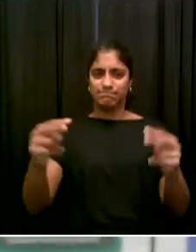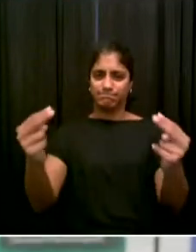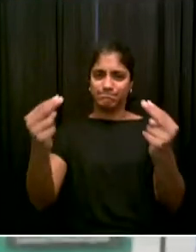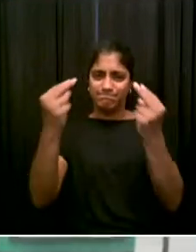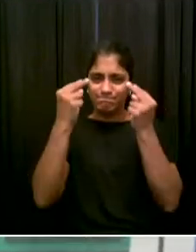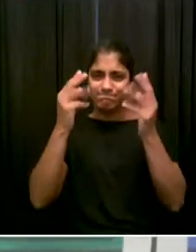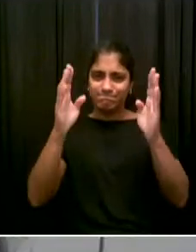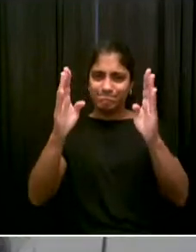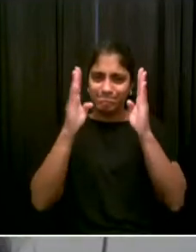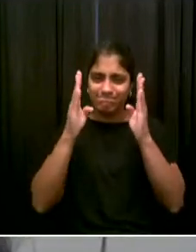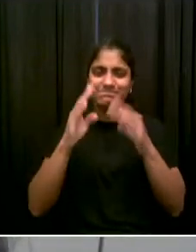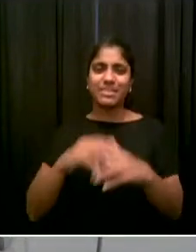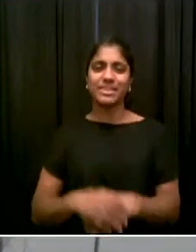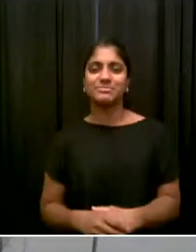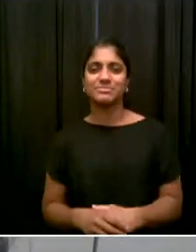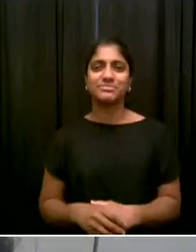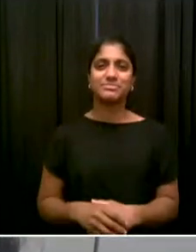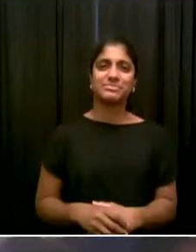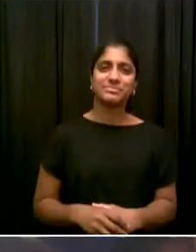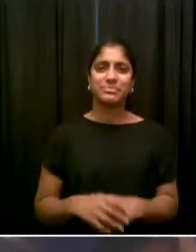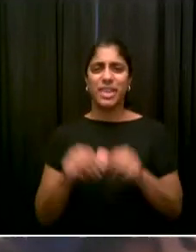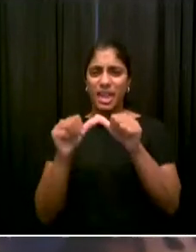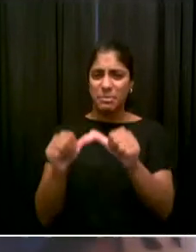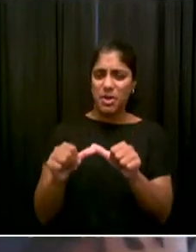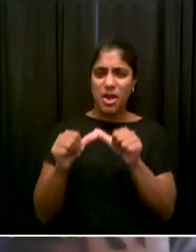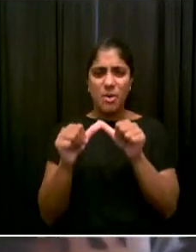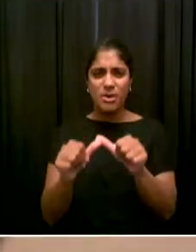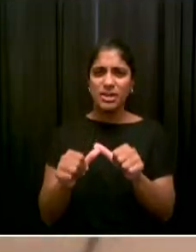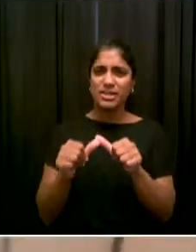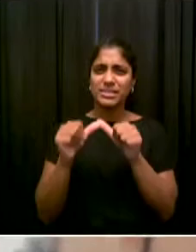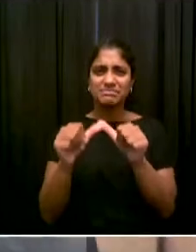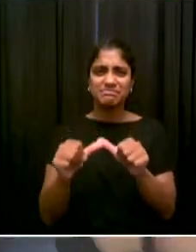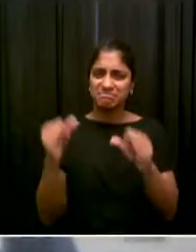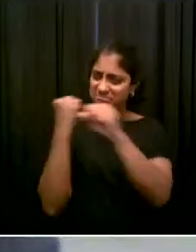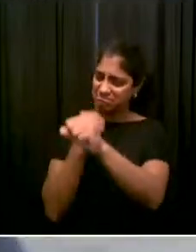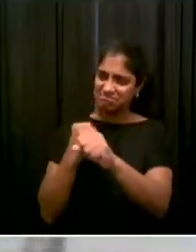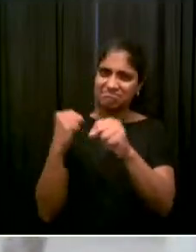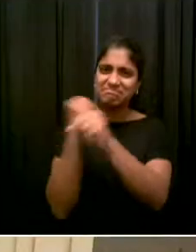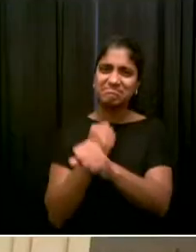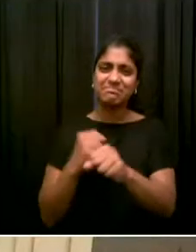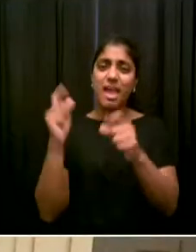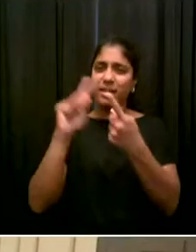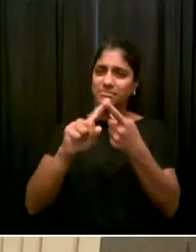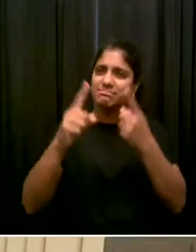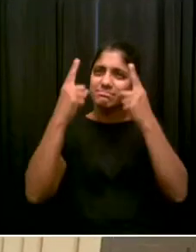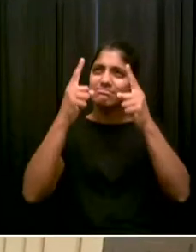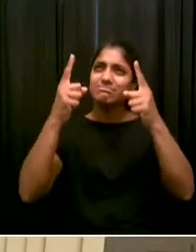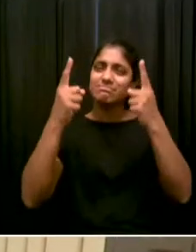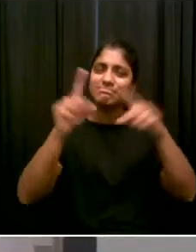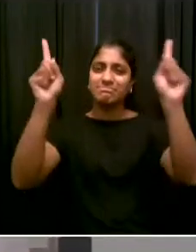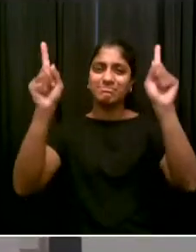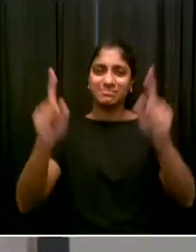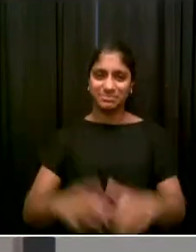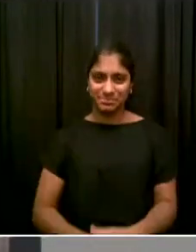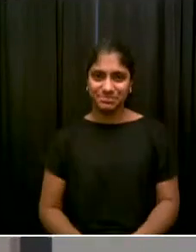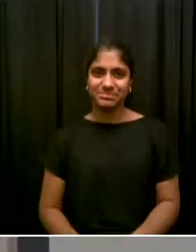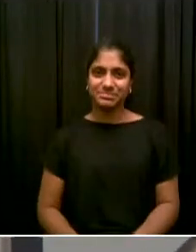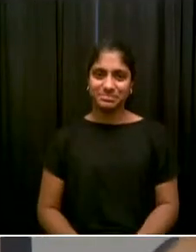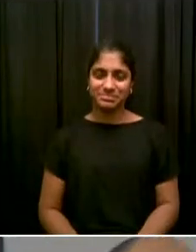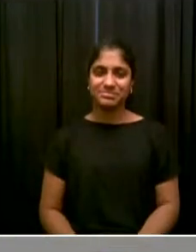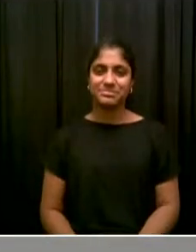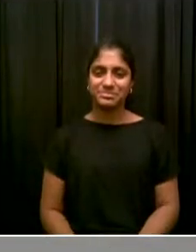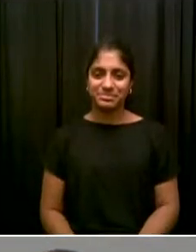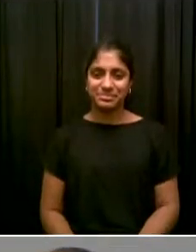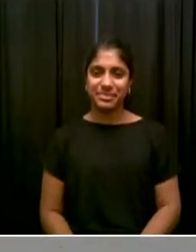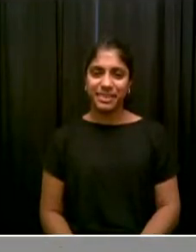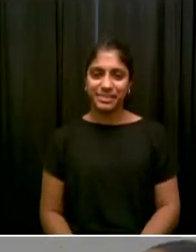reach my destination. Why I stay hating? Don't wanna see us on the top, but we elevating. I'm waiting for the respect we